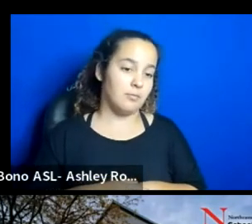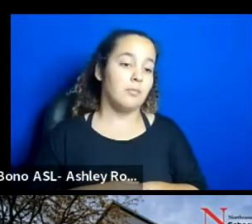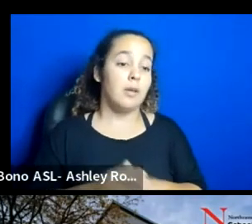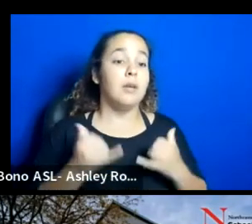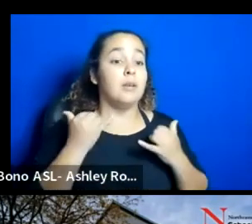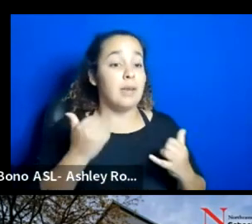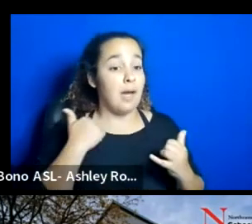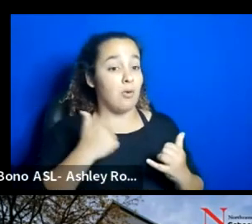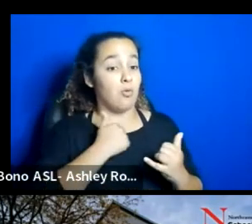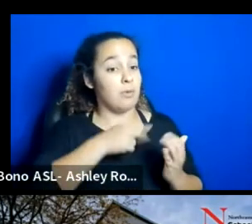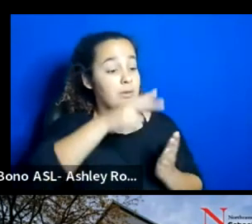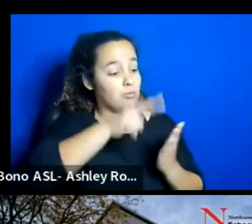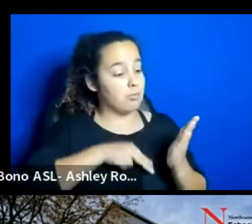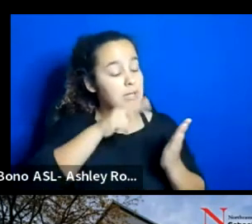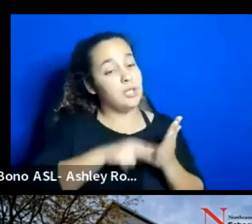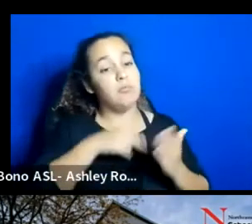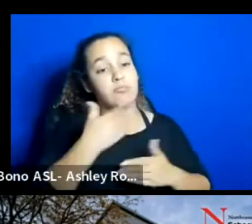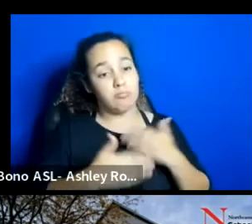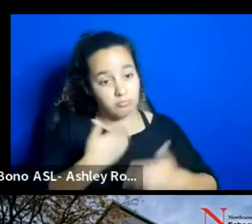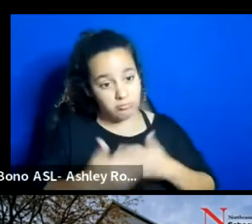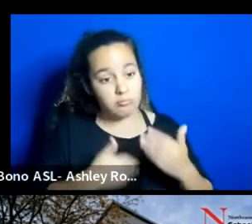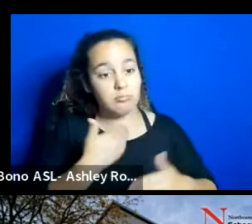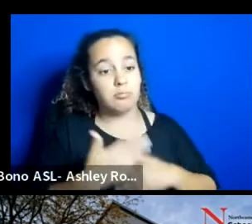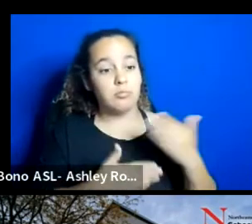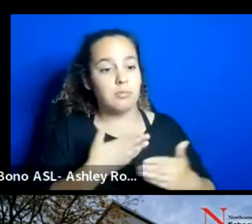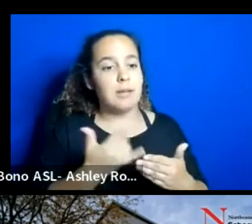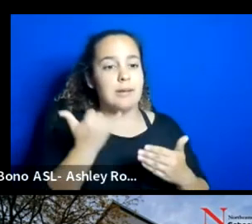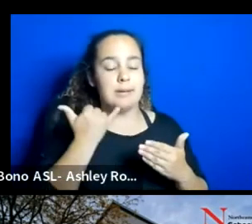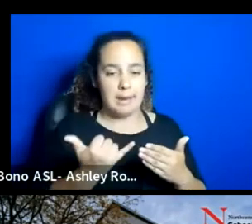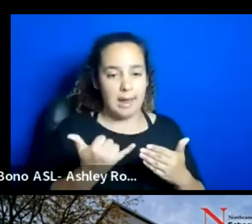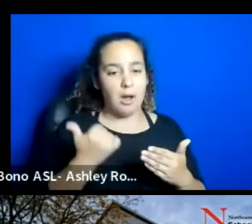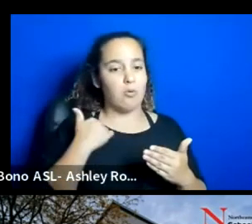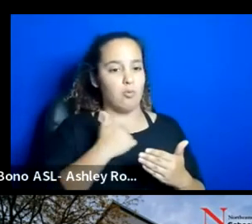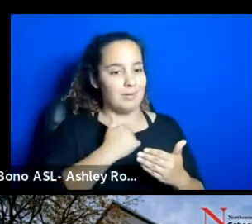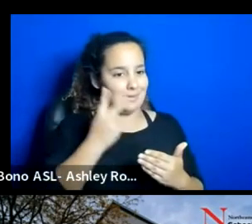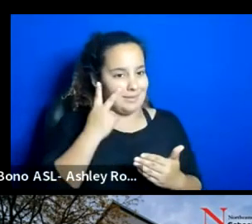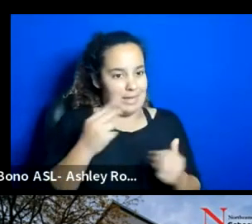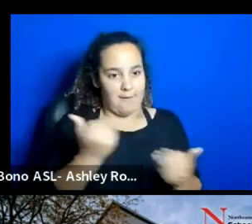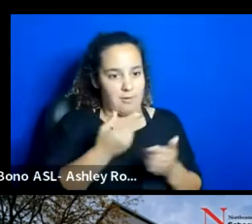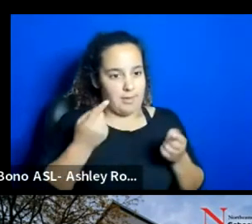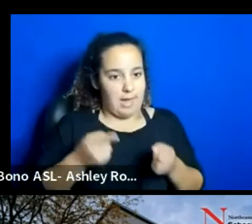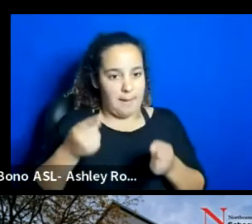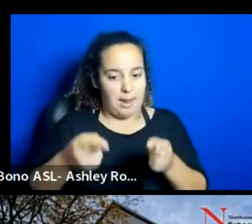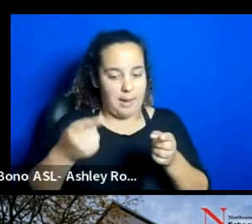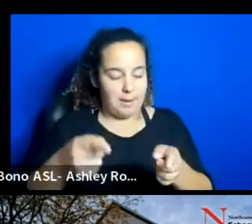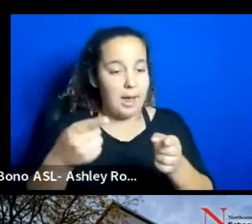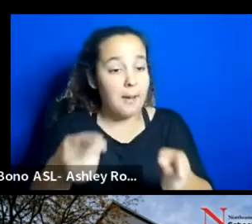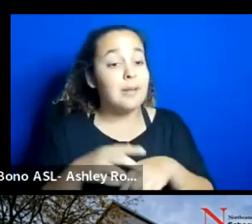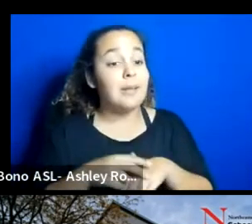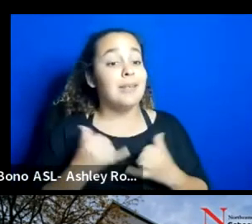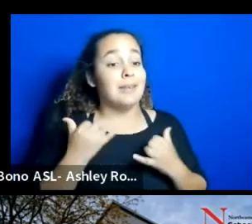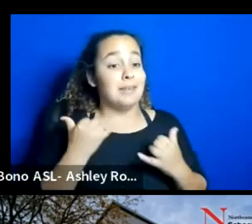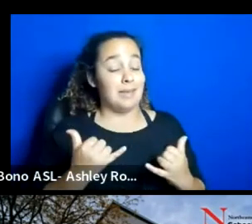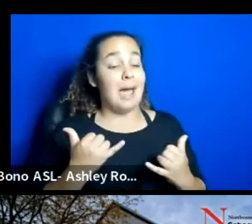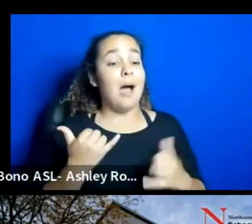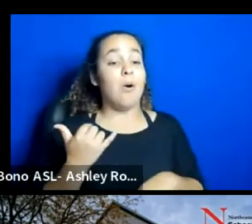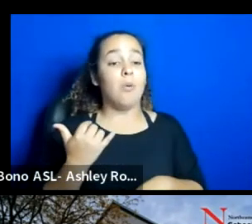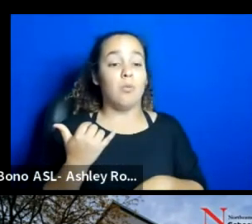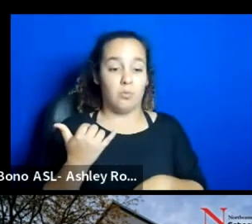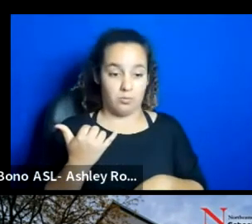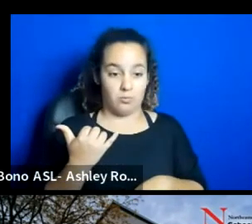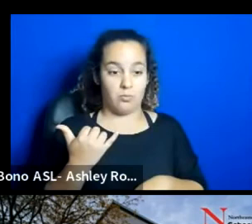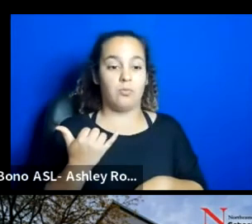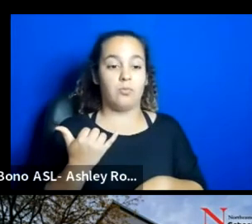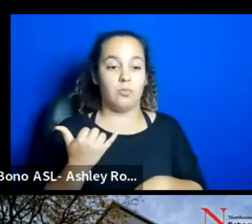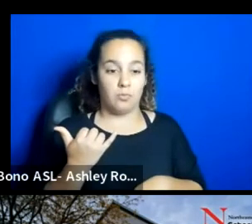gateways and through a constant refocusing. What makes copyright law worth studying, worth to be studied,